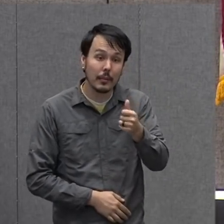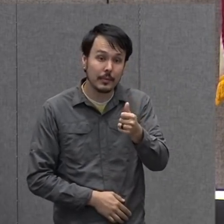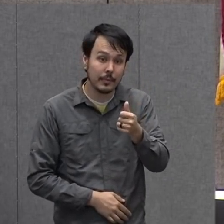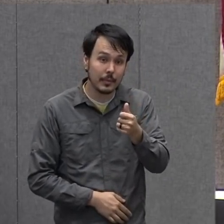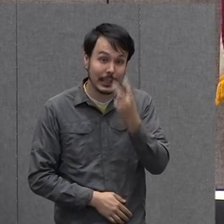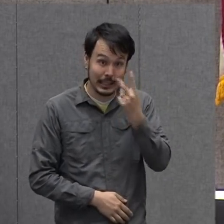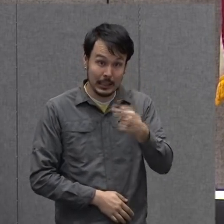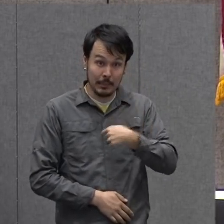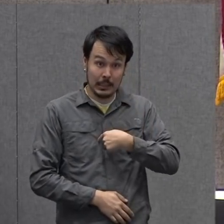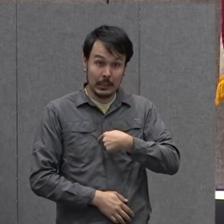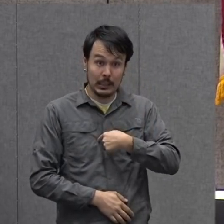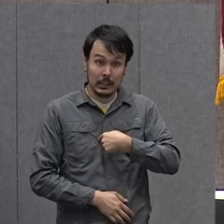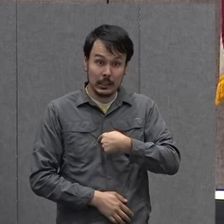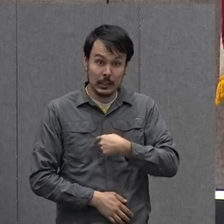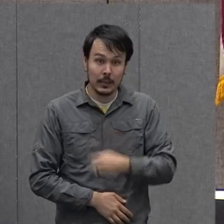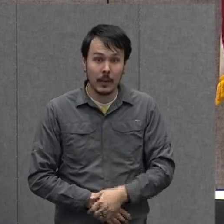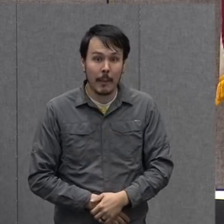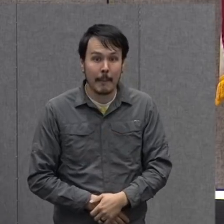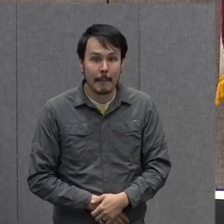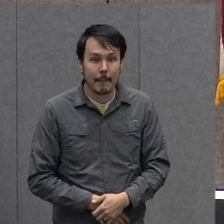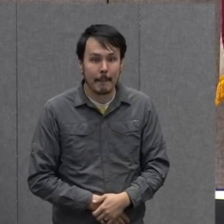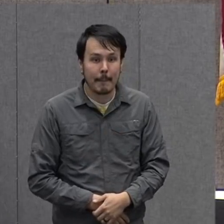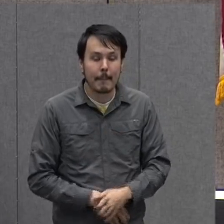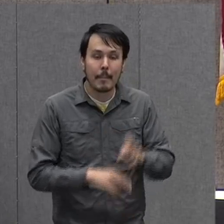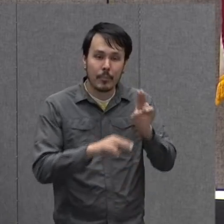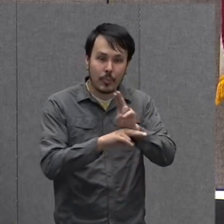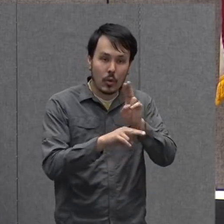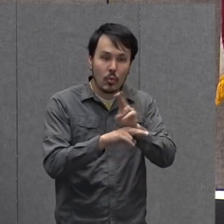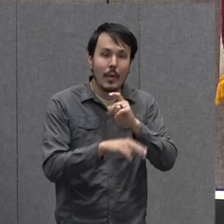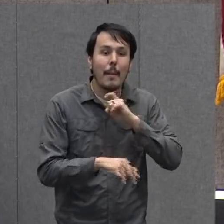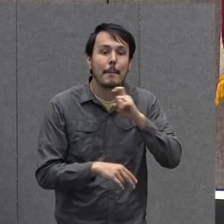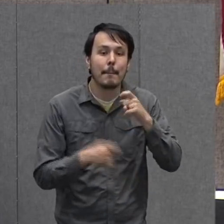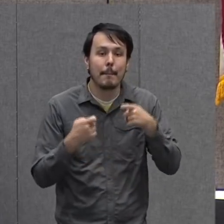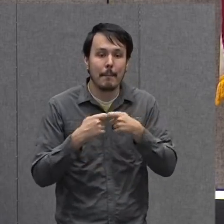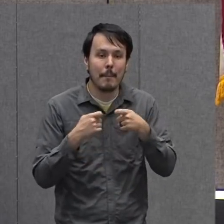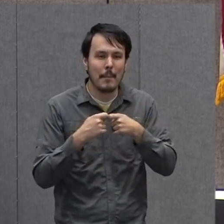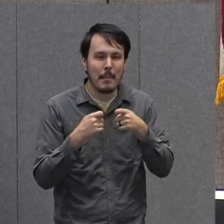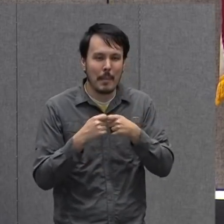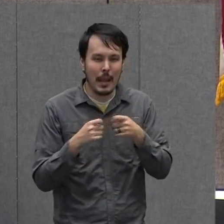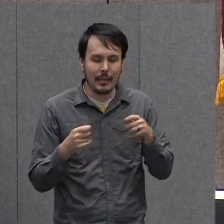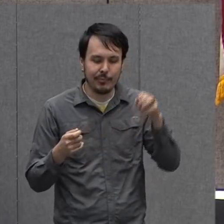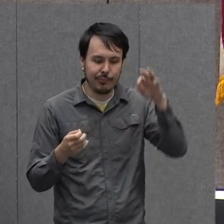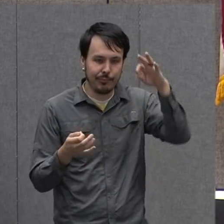So I'm pretty close. My magnet's pretty small, but it's starting to pull on it.